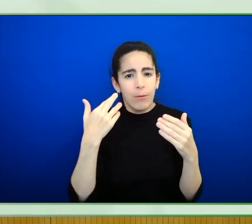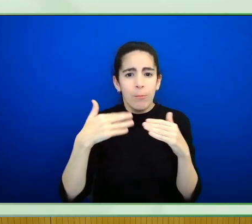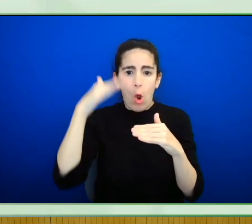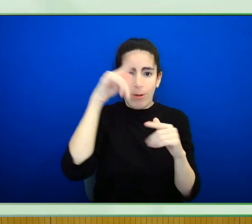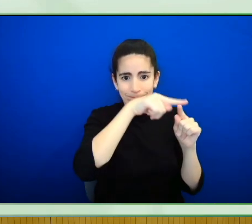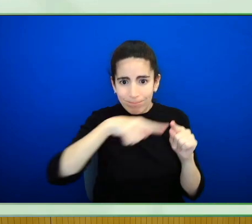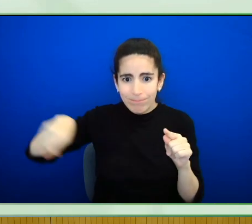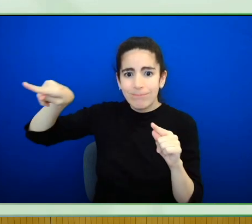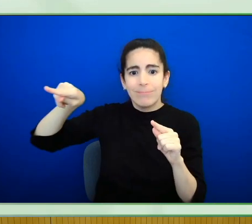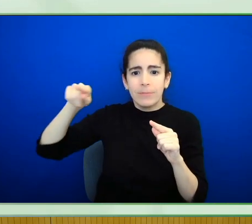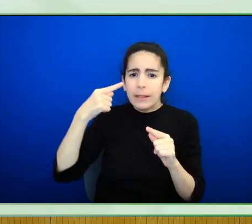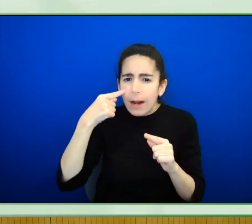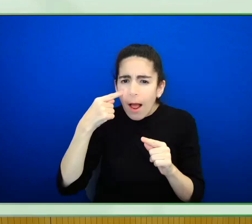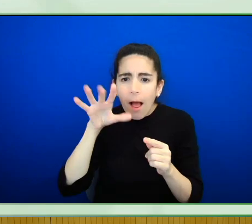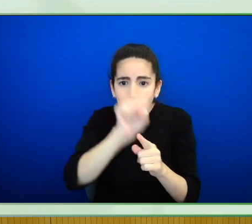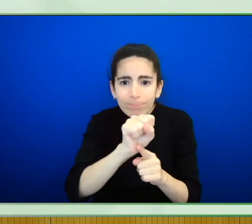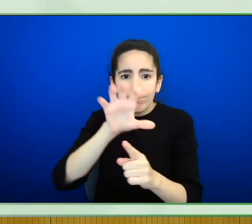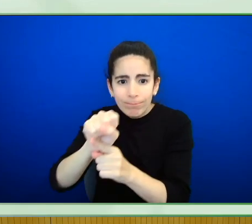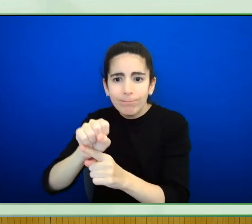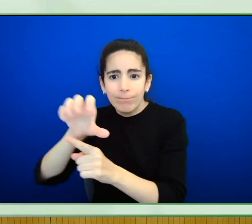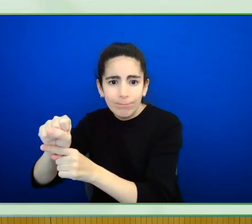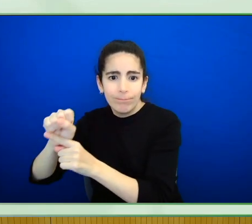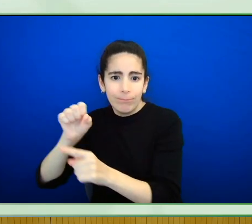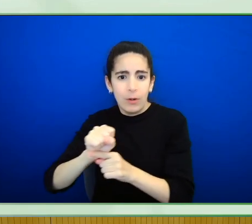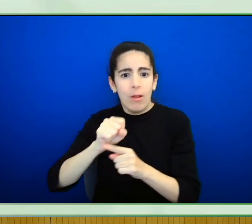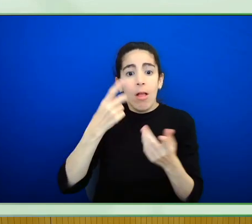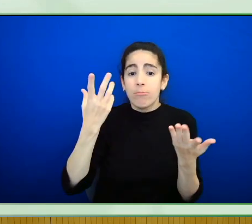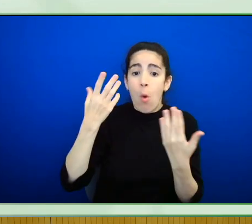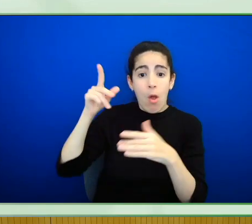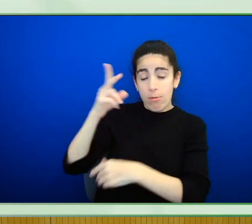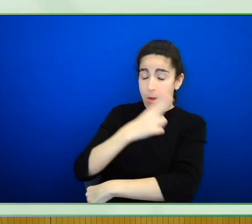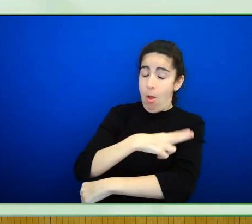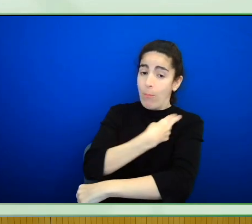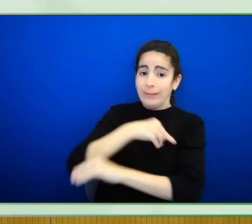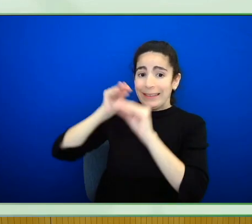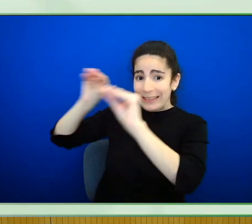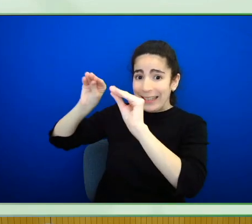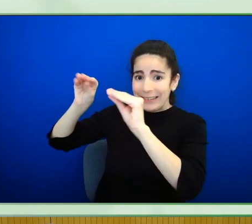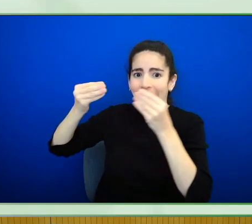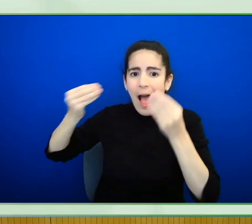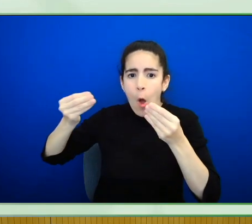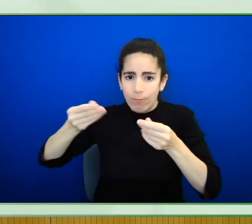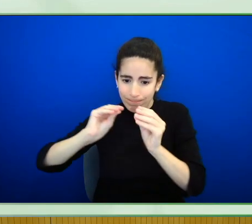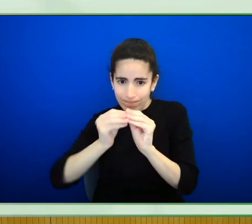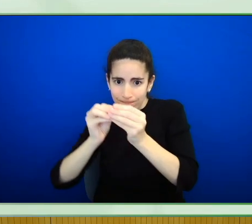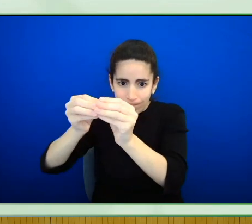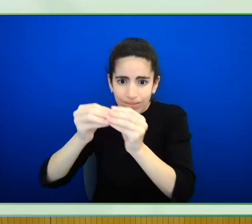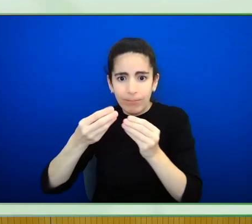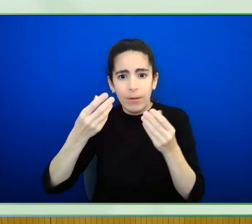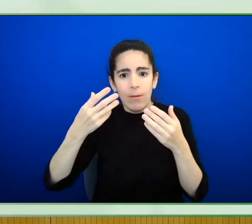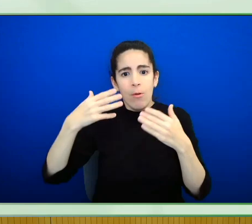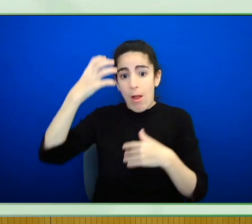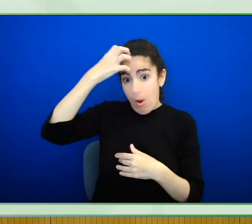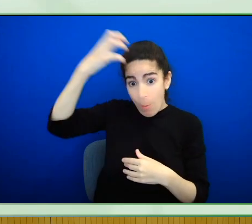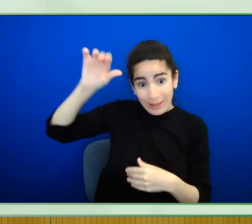We are engaging the government that this peak technology will solve their problem of health